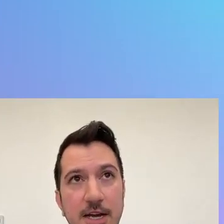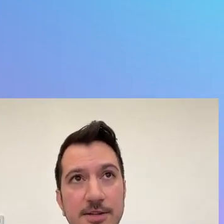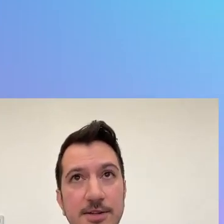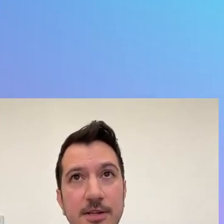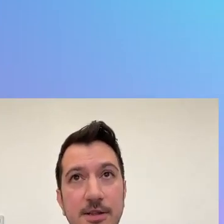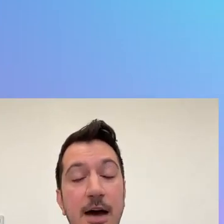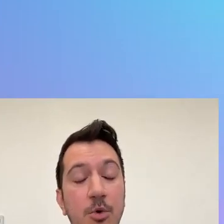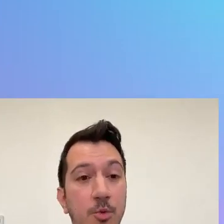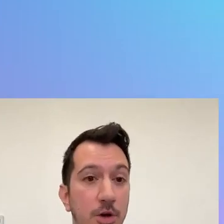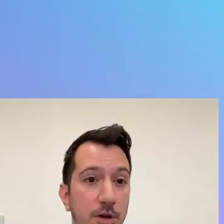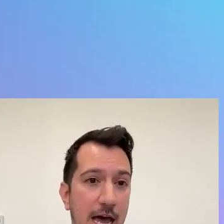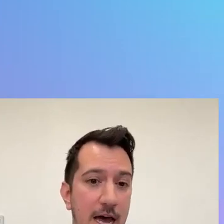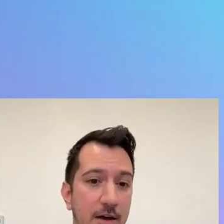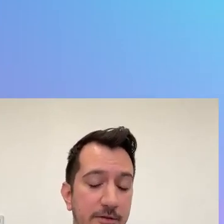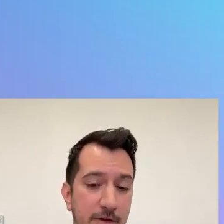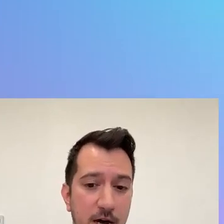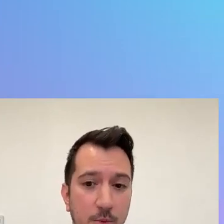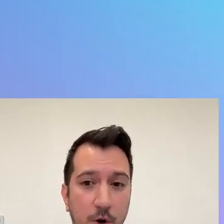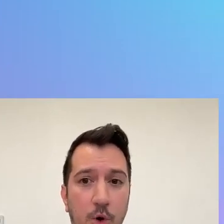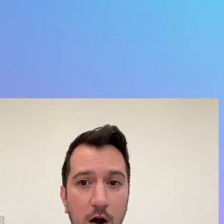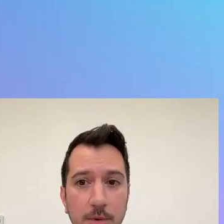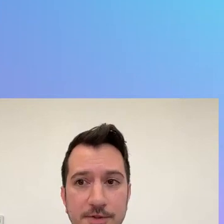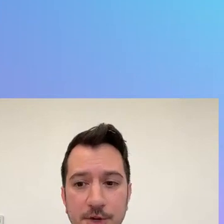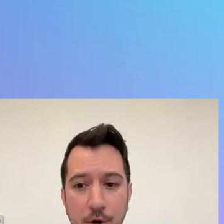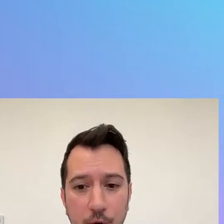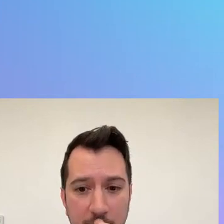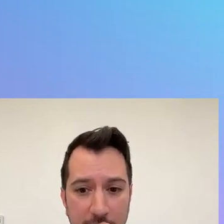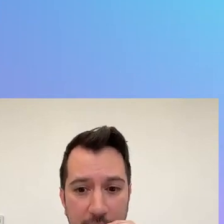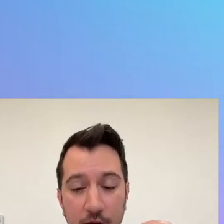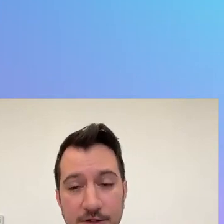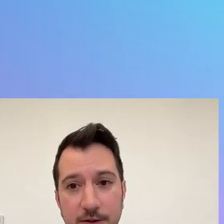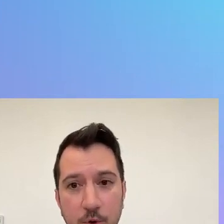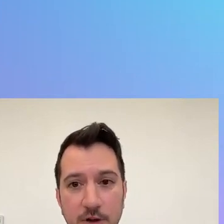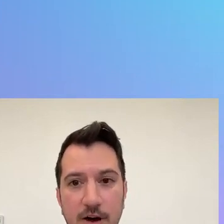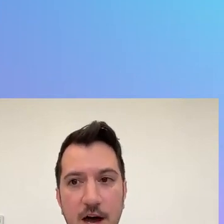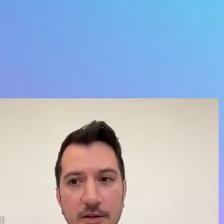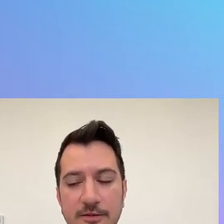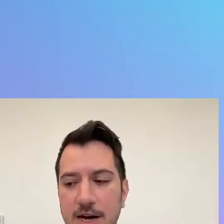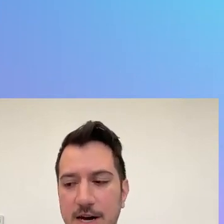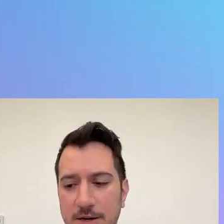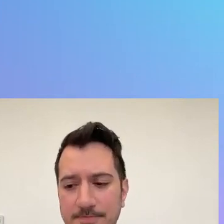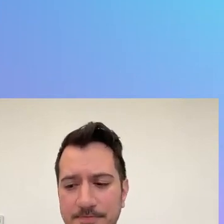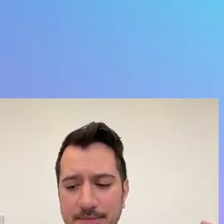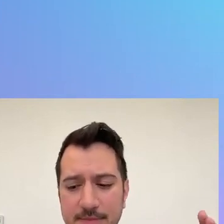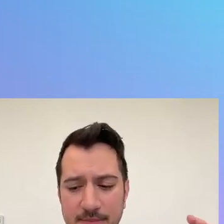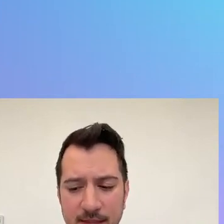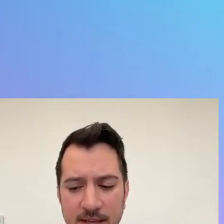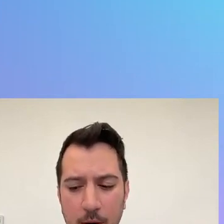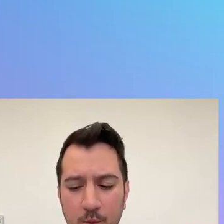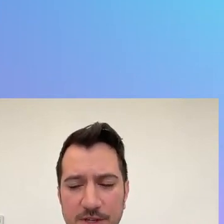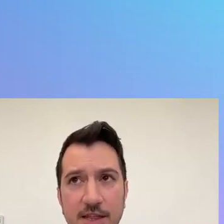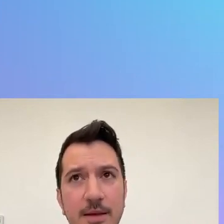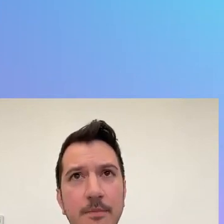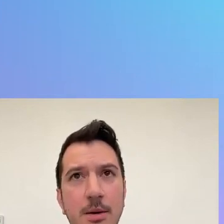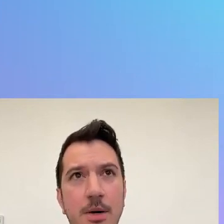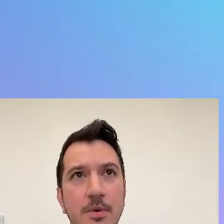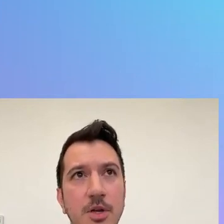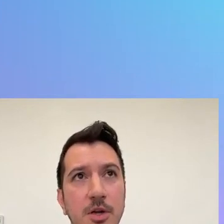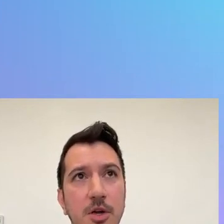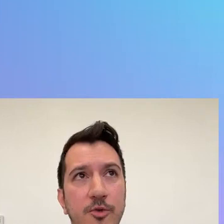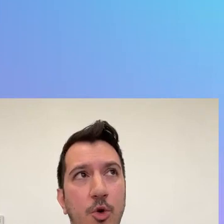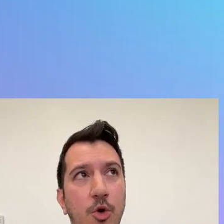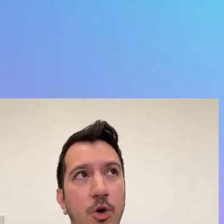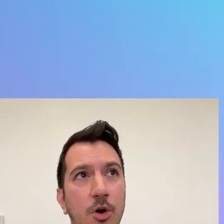Icon size, that one will have requirements. So LC45, that one was like the